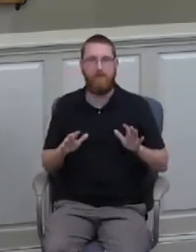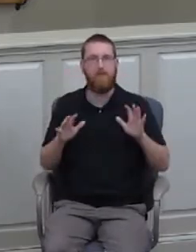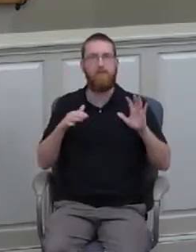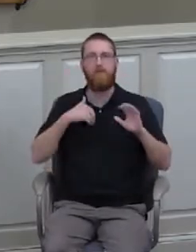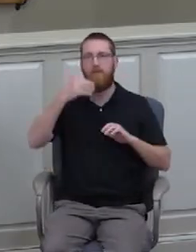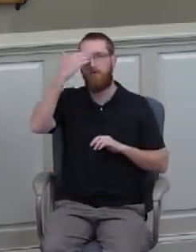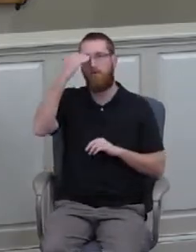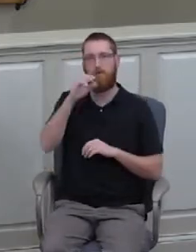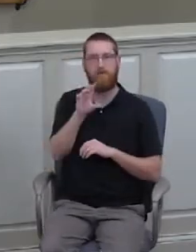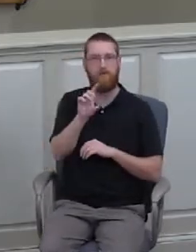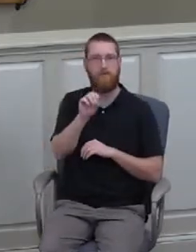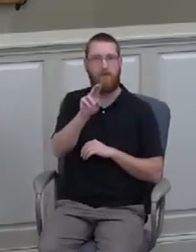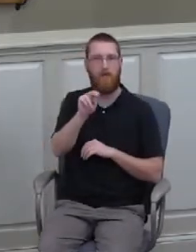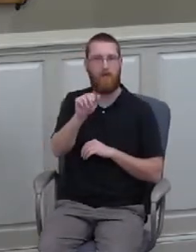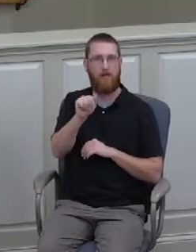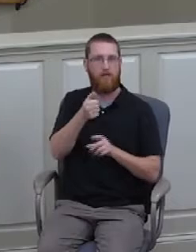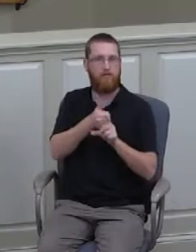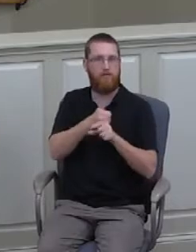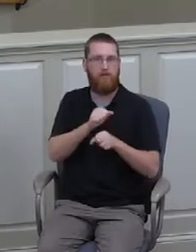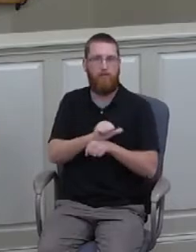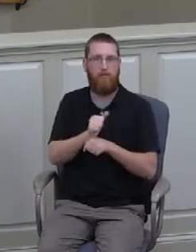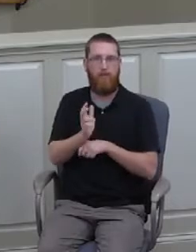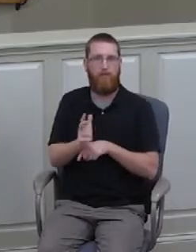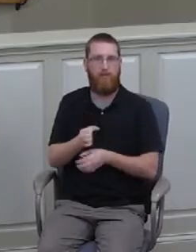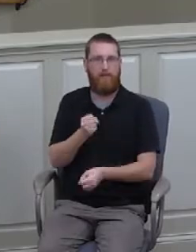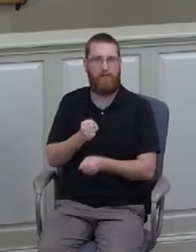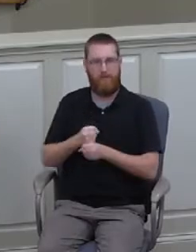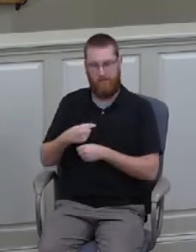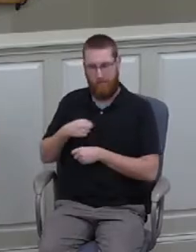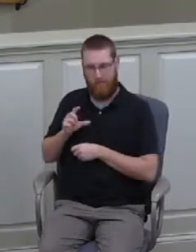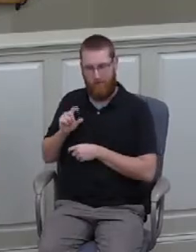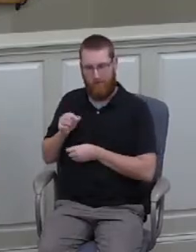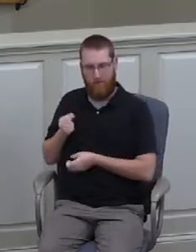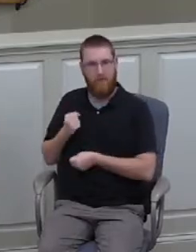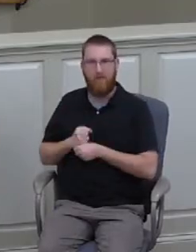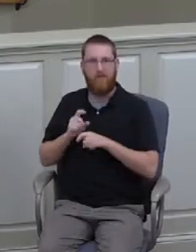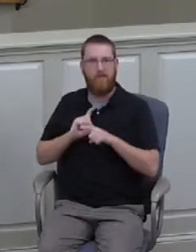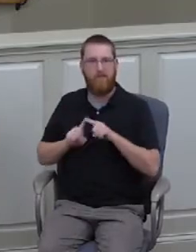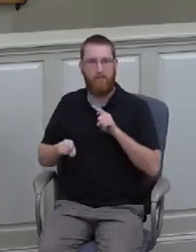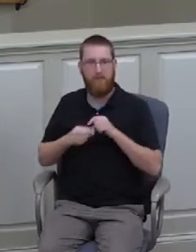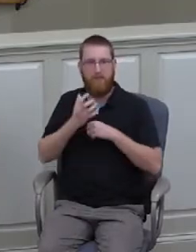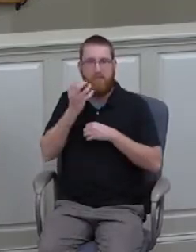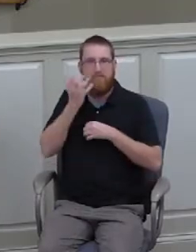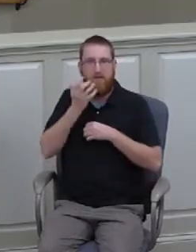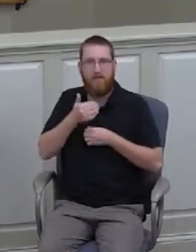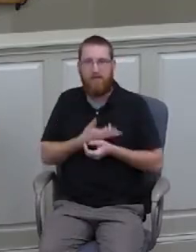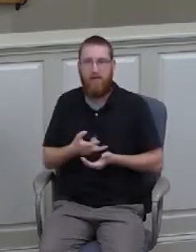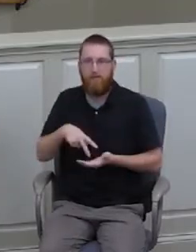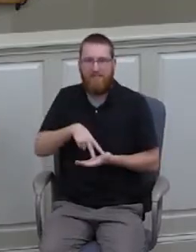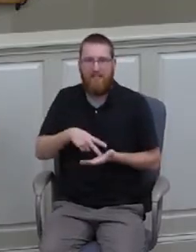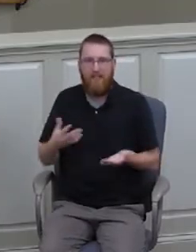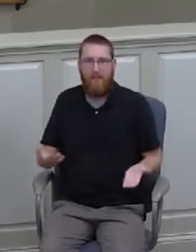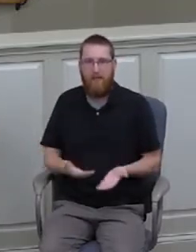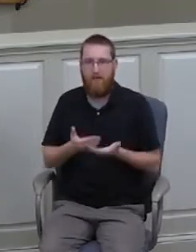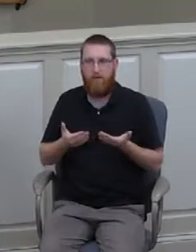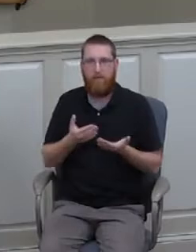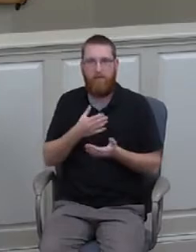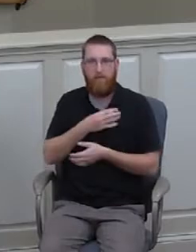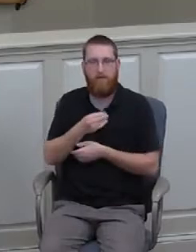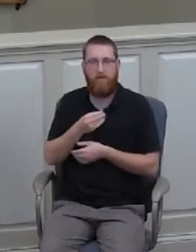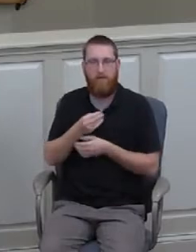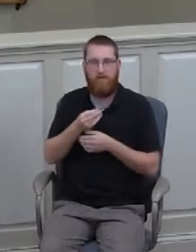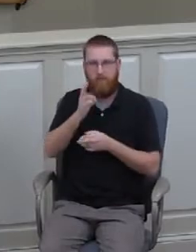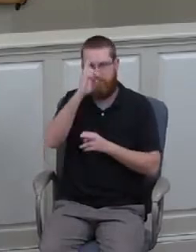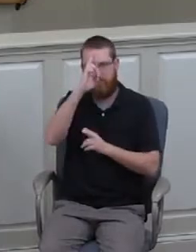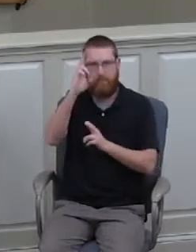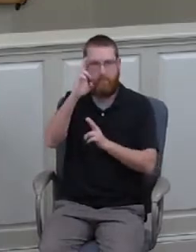Donna's been here for 30 and stuff, and it's just amazing that I'm able to stand up here and just be honored